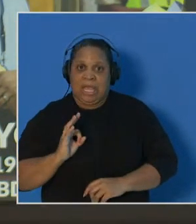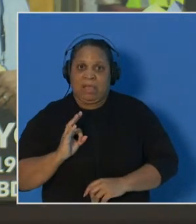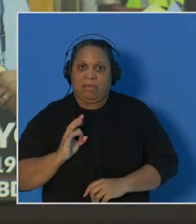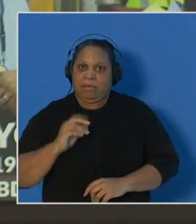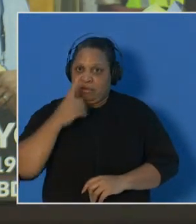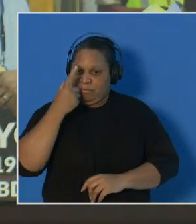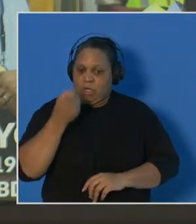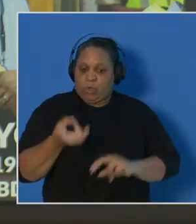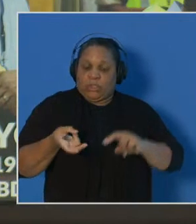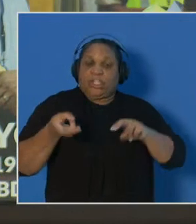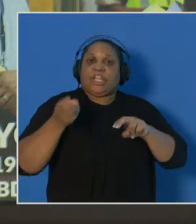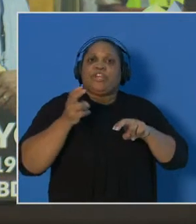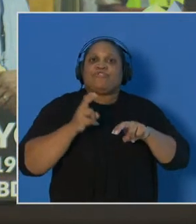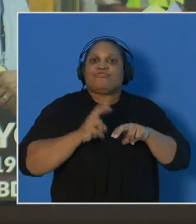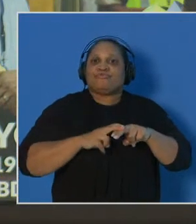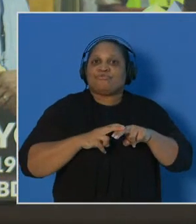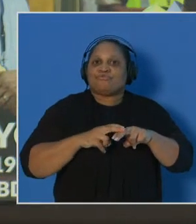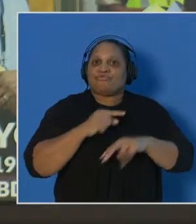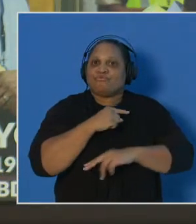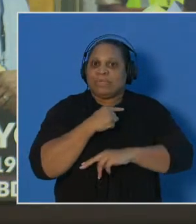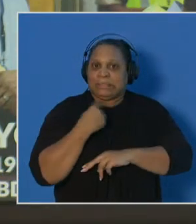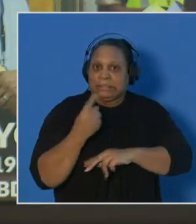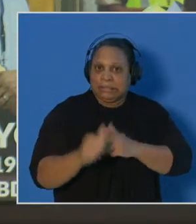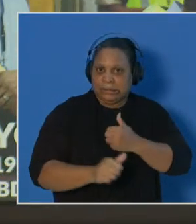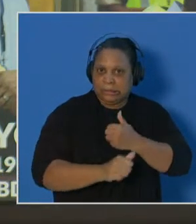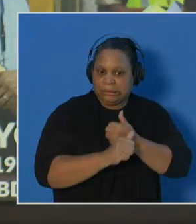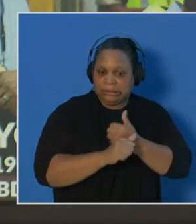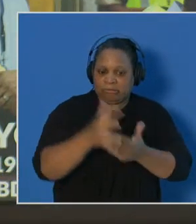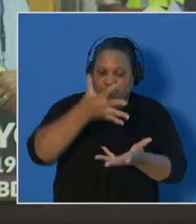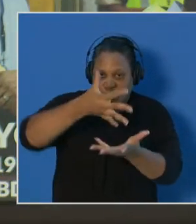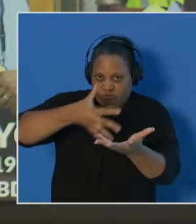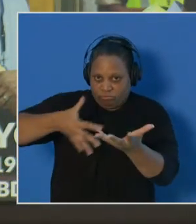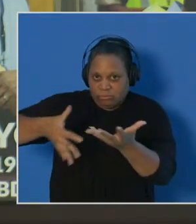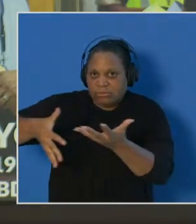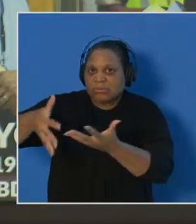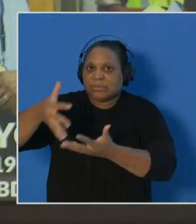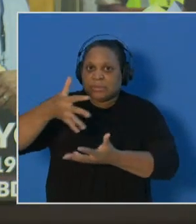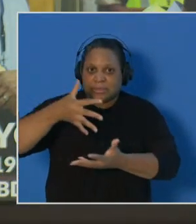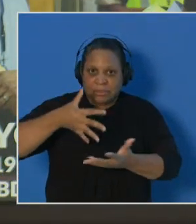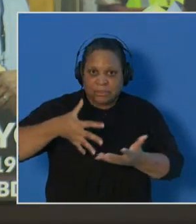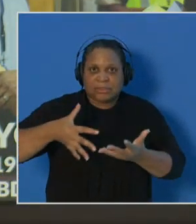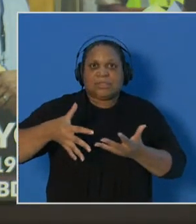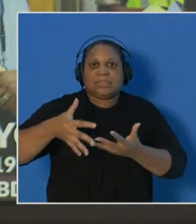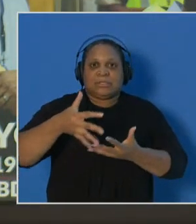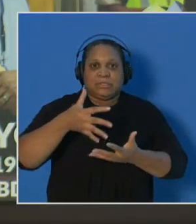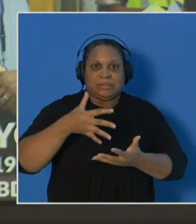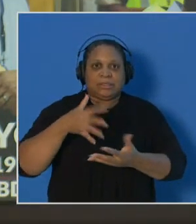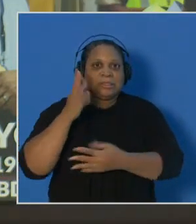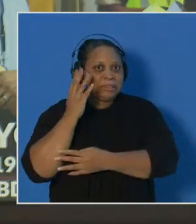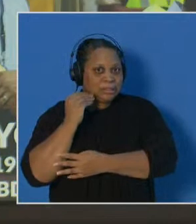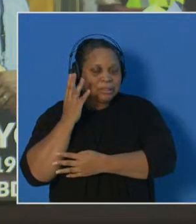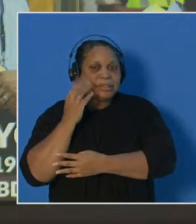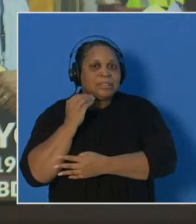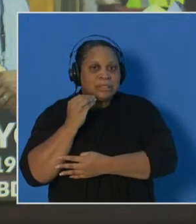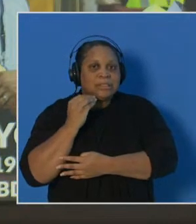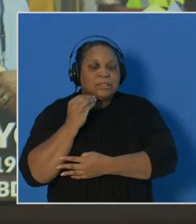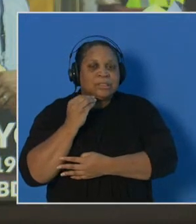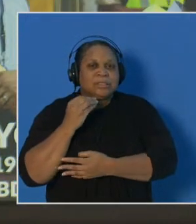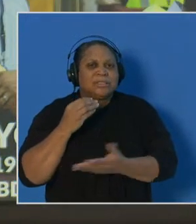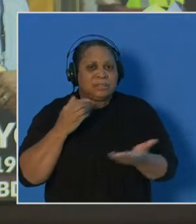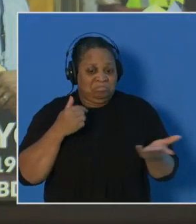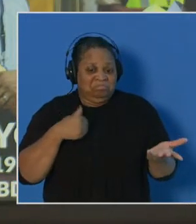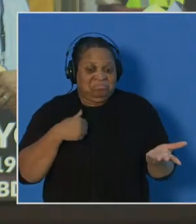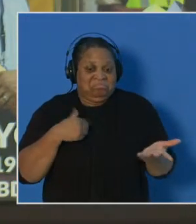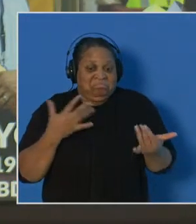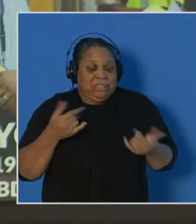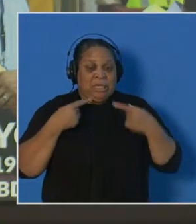the increased risk that these interactions can present. So it is my thing